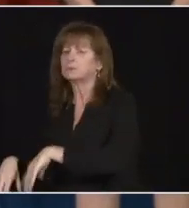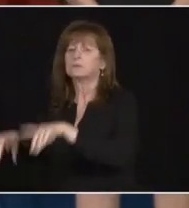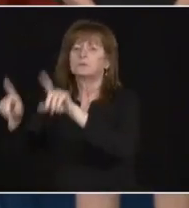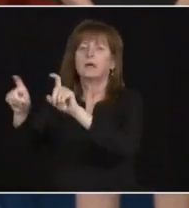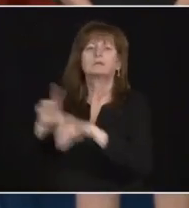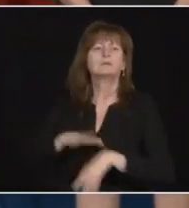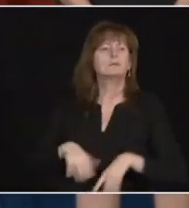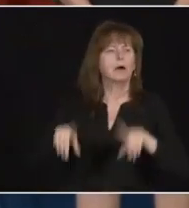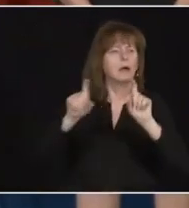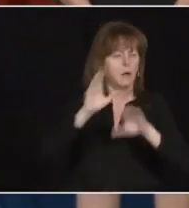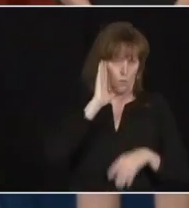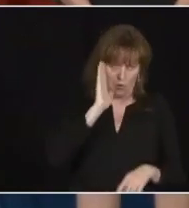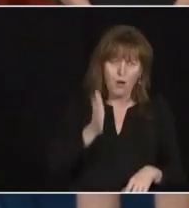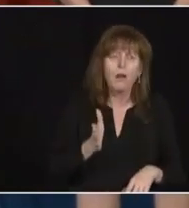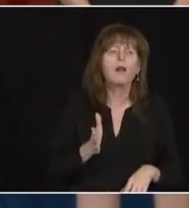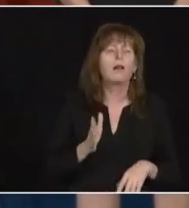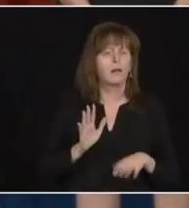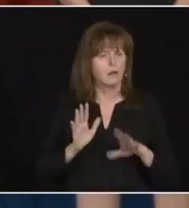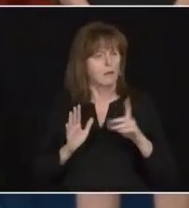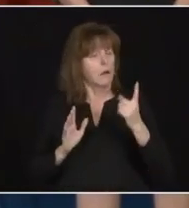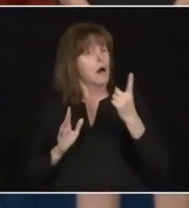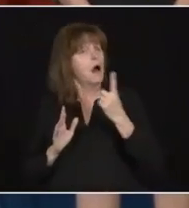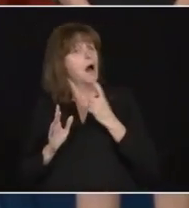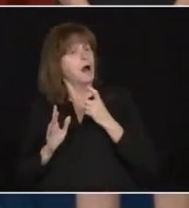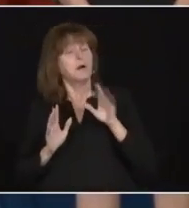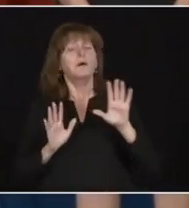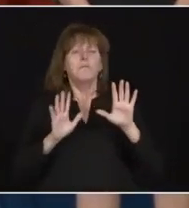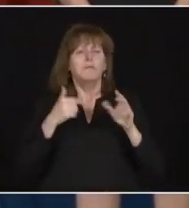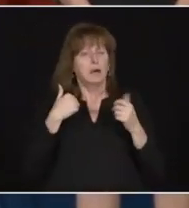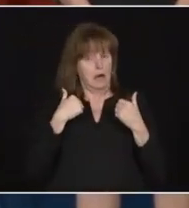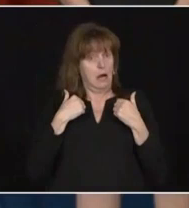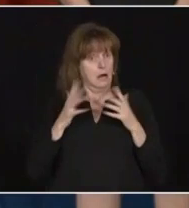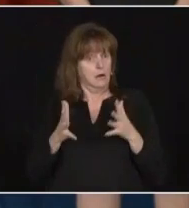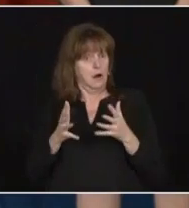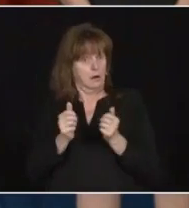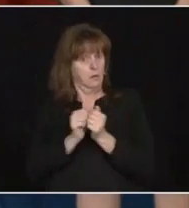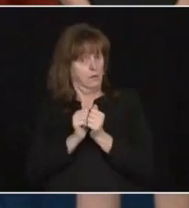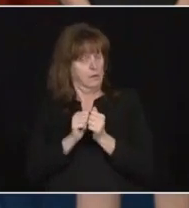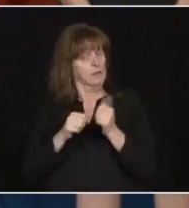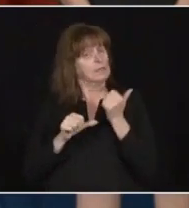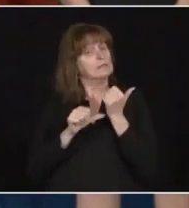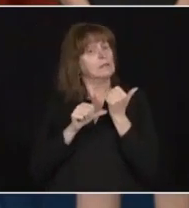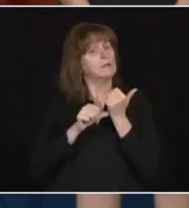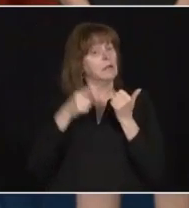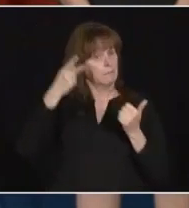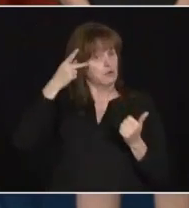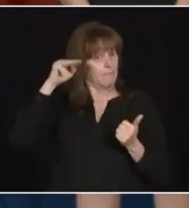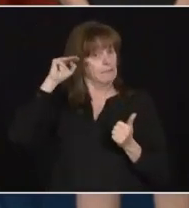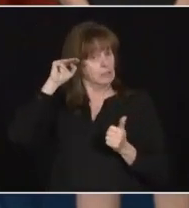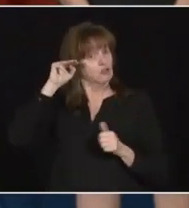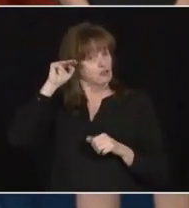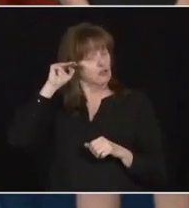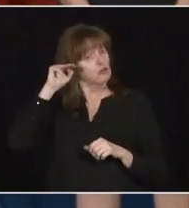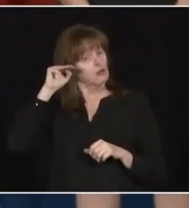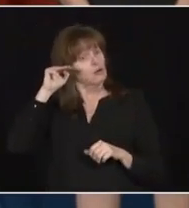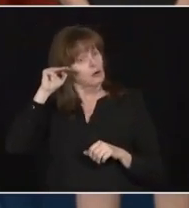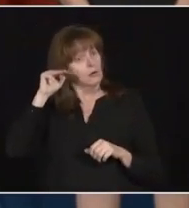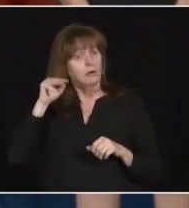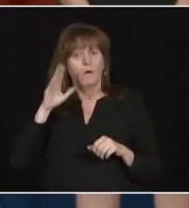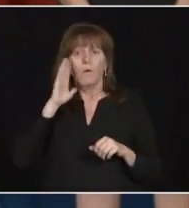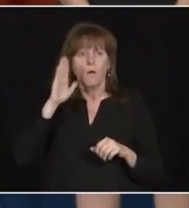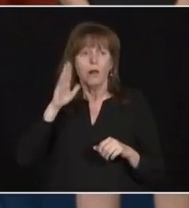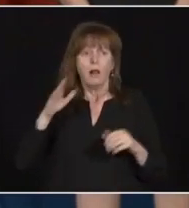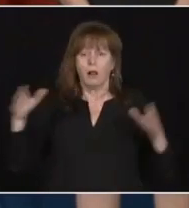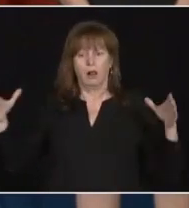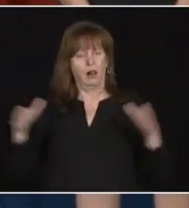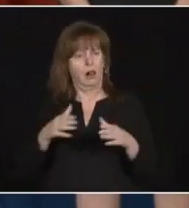Had a conversation with the Deputy Prime Minister today. I'm going to follow up with the Premiers. We have another Premiers meeting, I